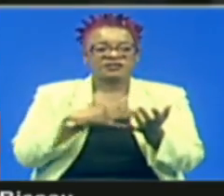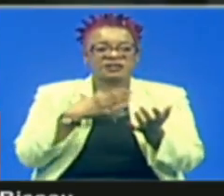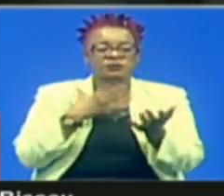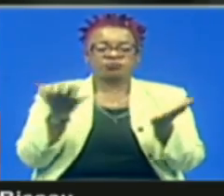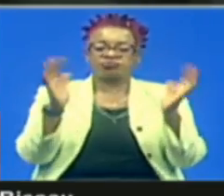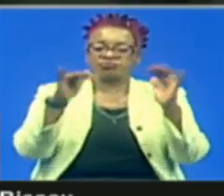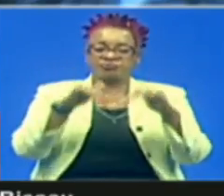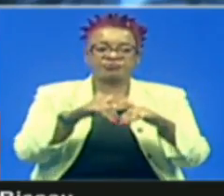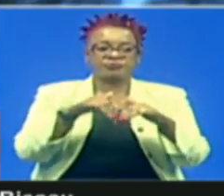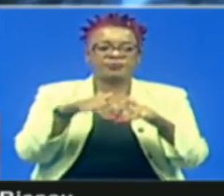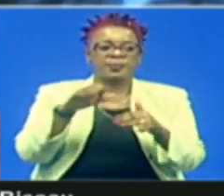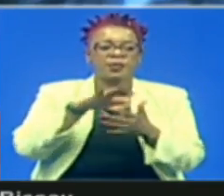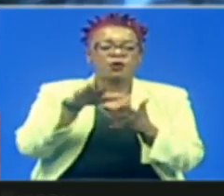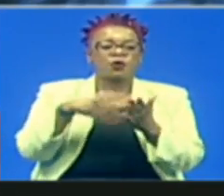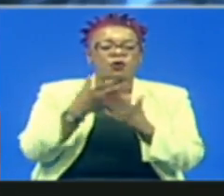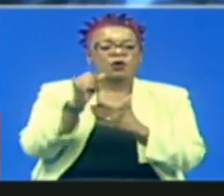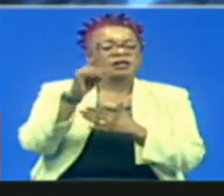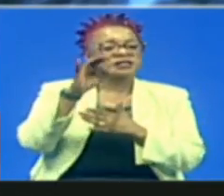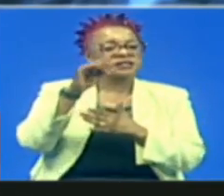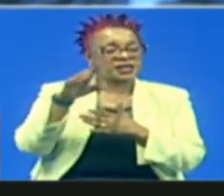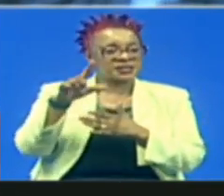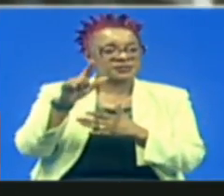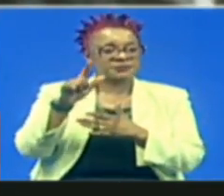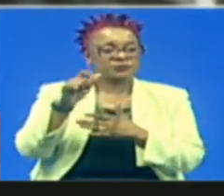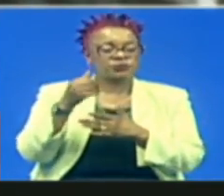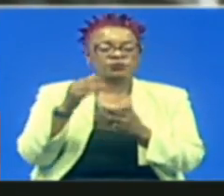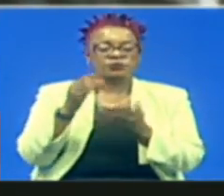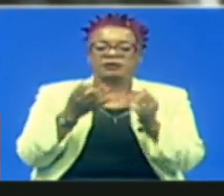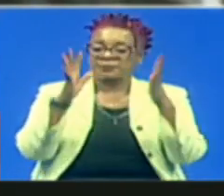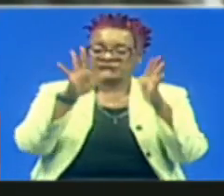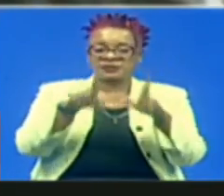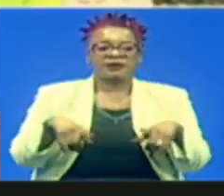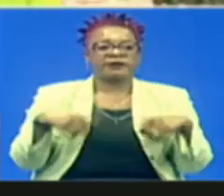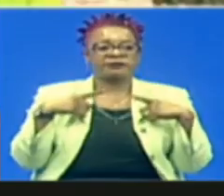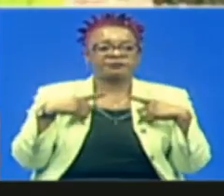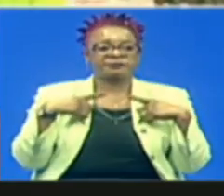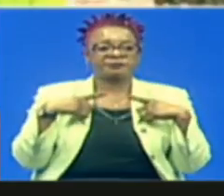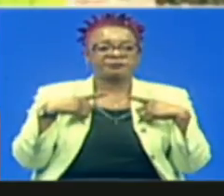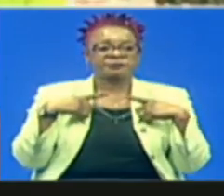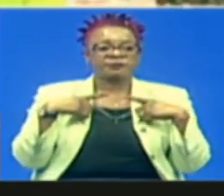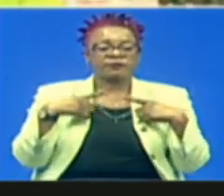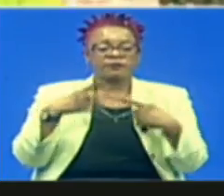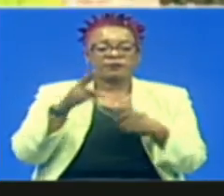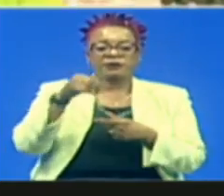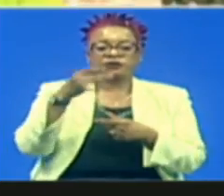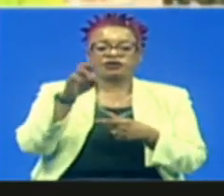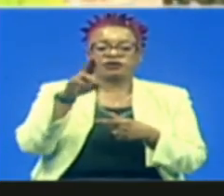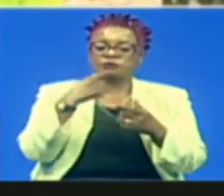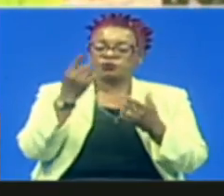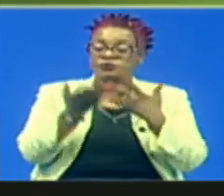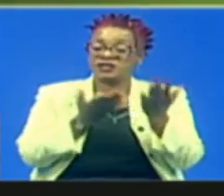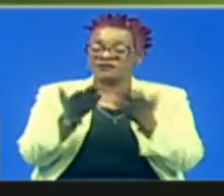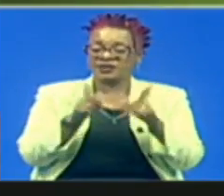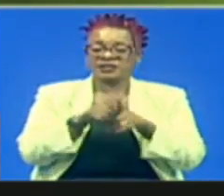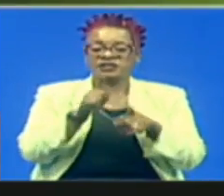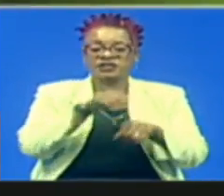Cathedral to celebrate a life well lived. Faith Harrison Njeri, who served as chief finance officer in Kiambu County, resigned alongside five